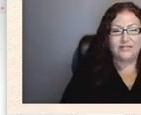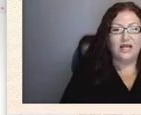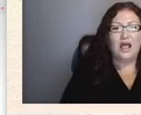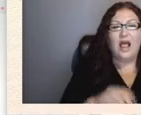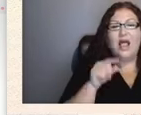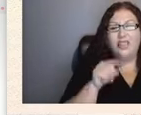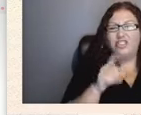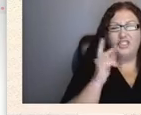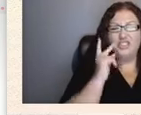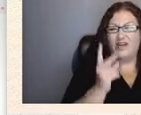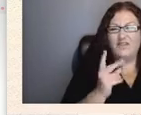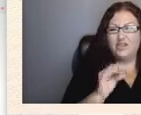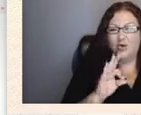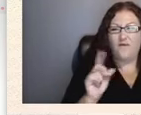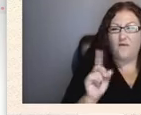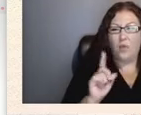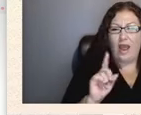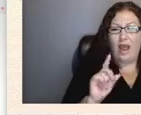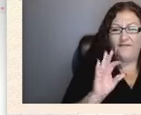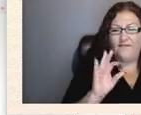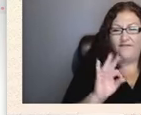of where family leaders